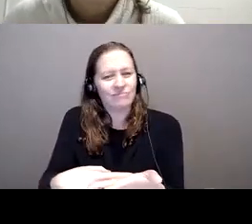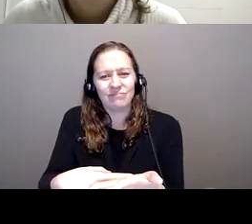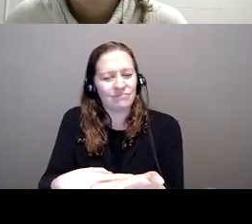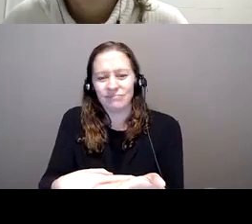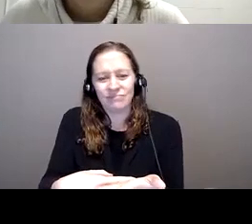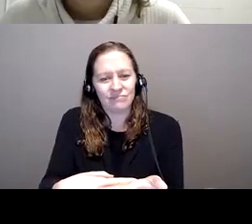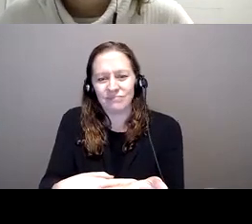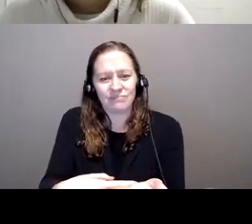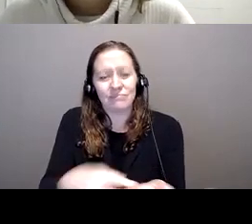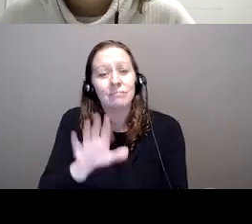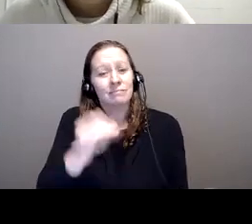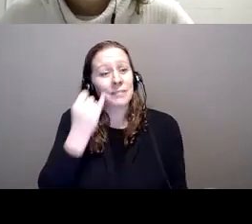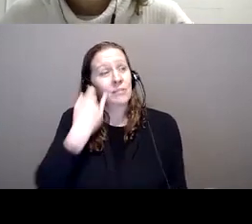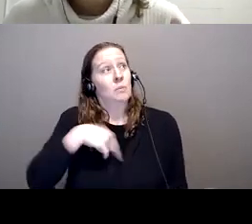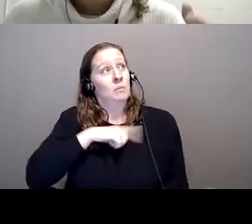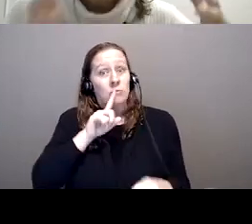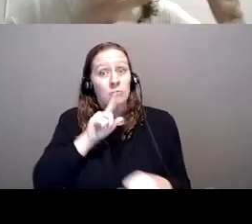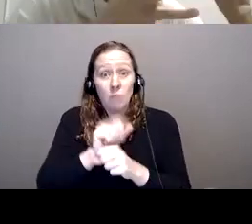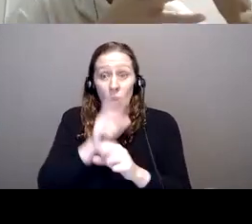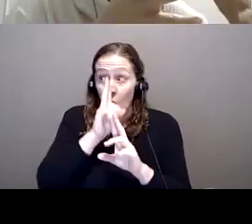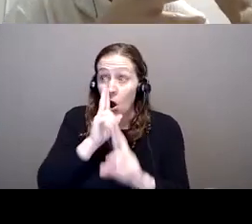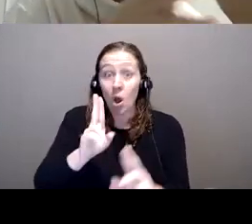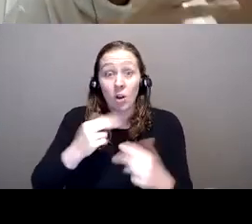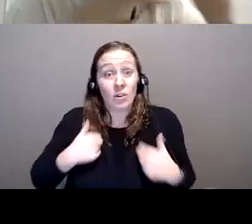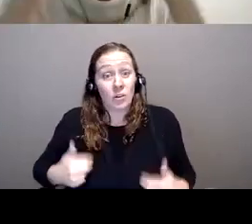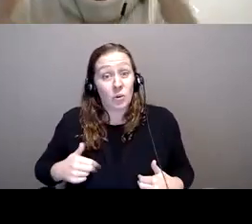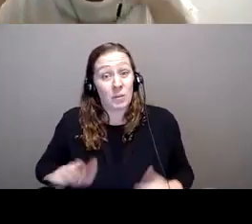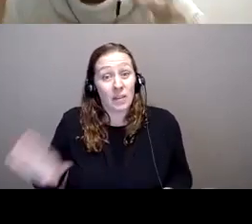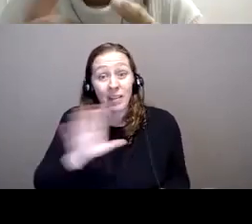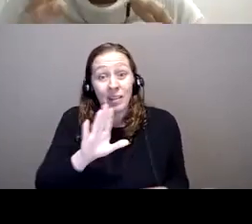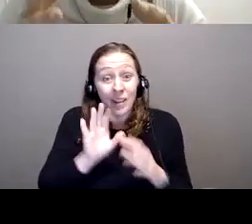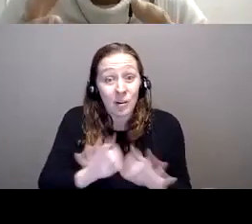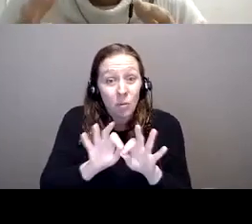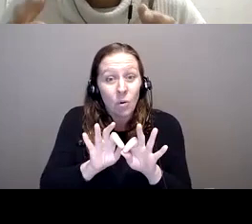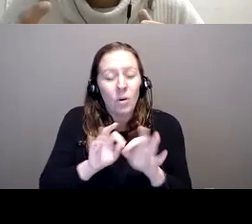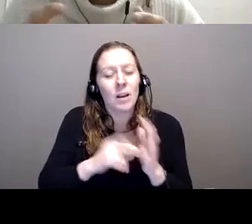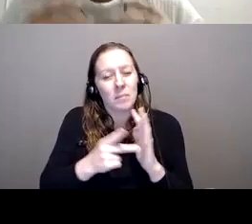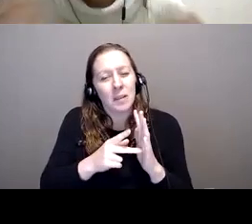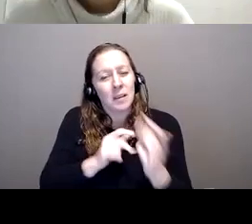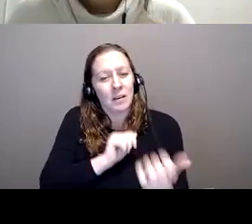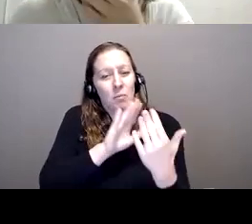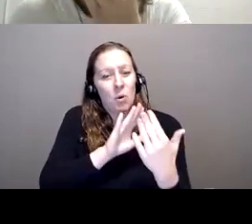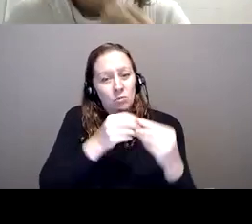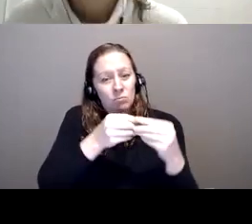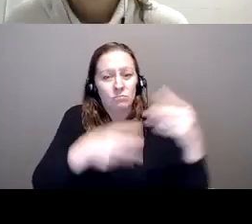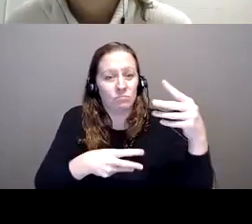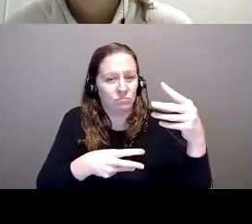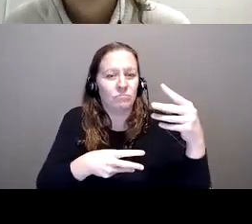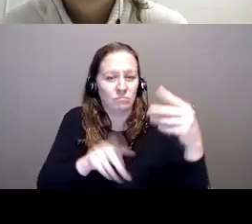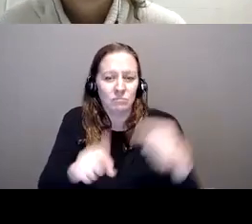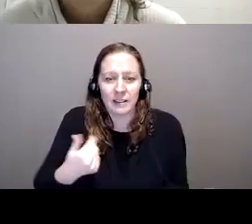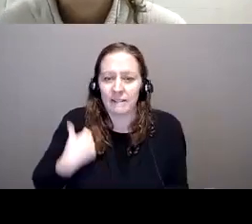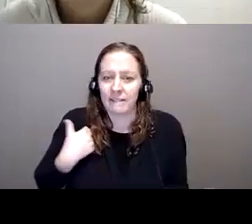inherent worth of all human beings, then we need to do this in many different ways to support